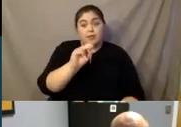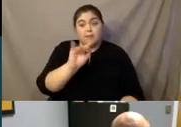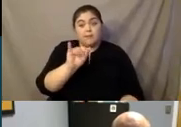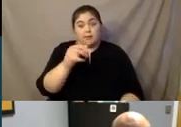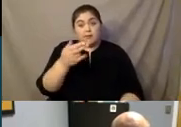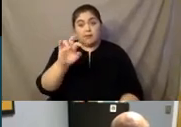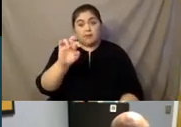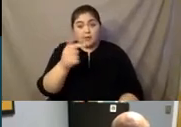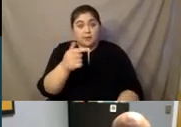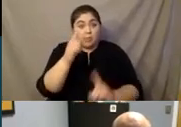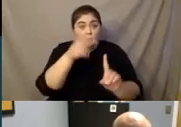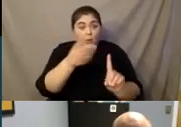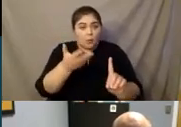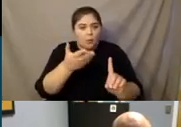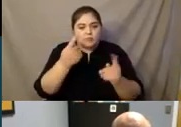custody.